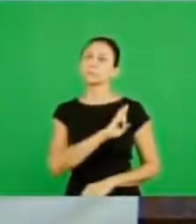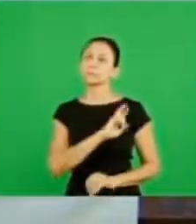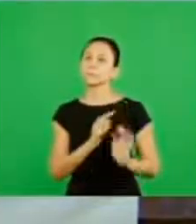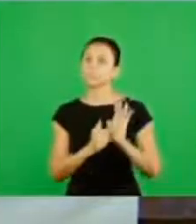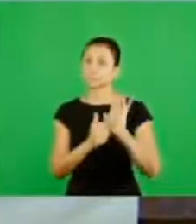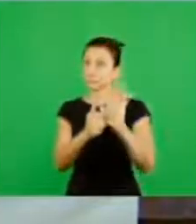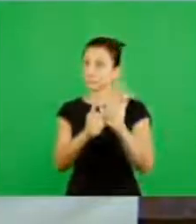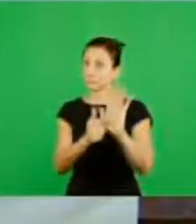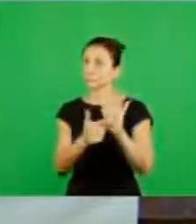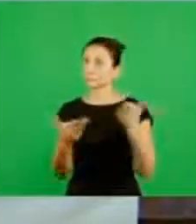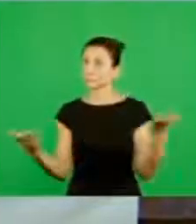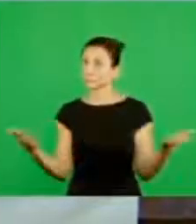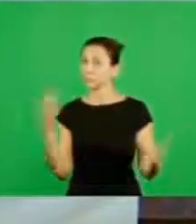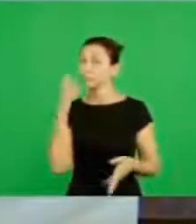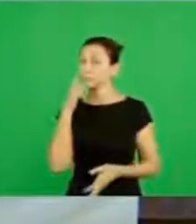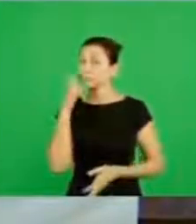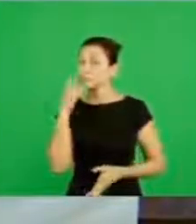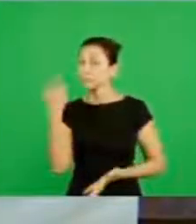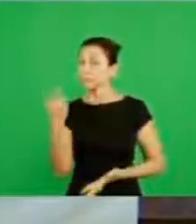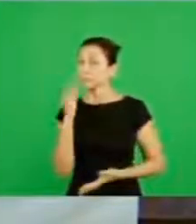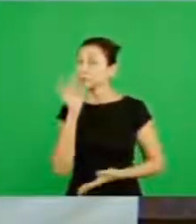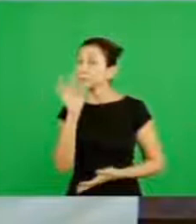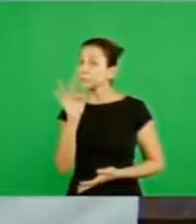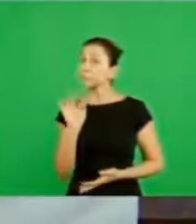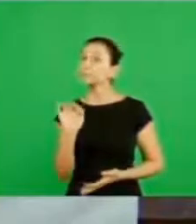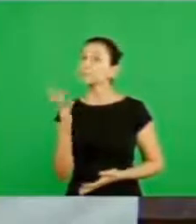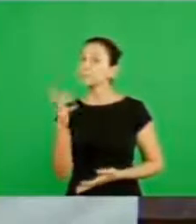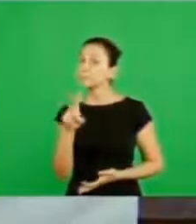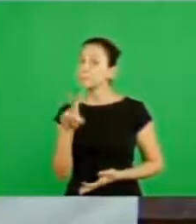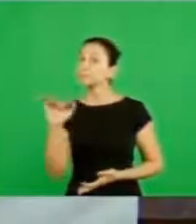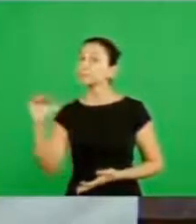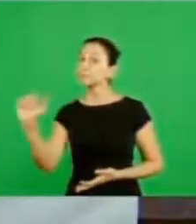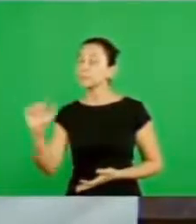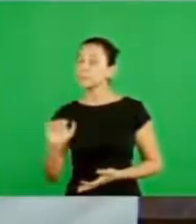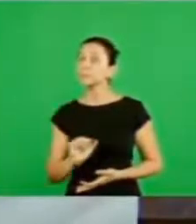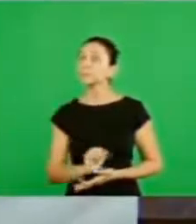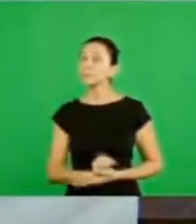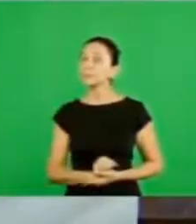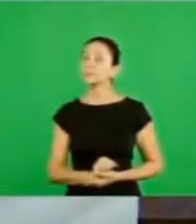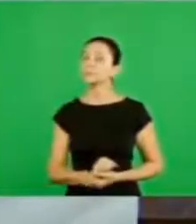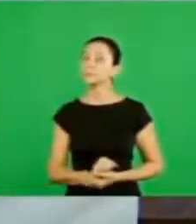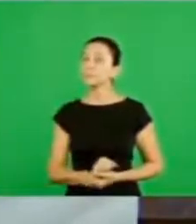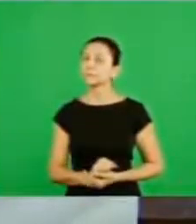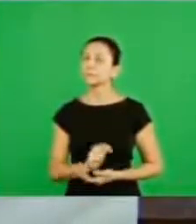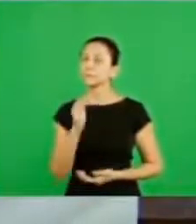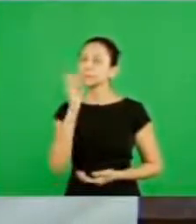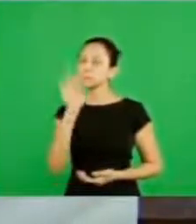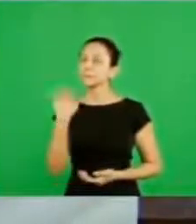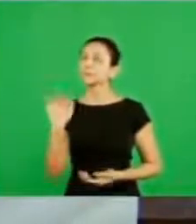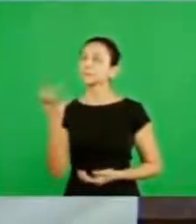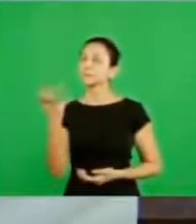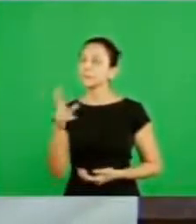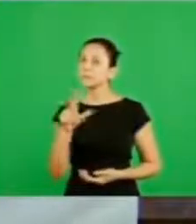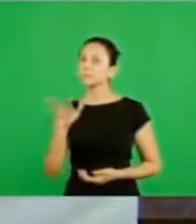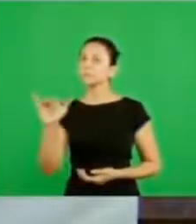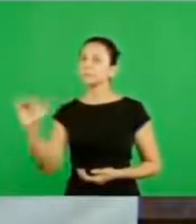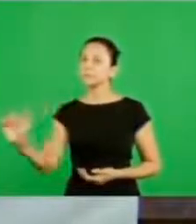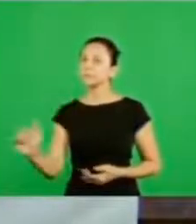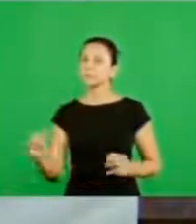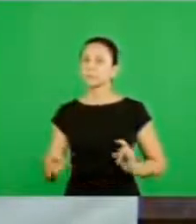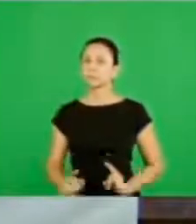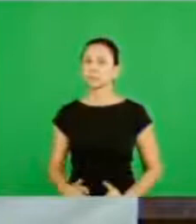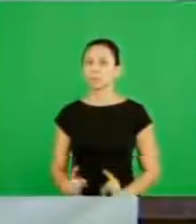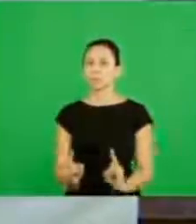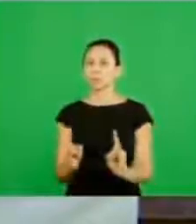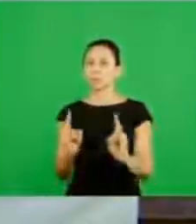us, we have the responsibility to show this. You see this? That means the day is coming. If something is